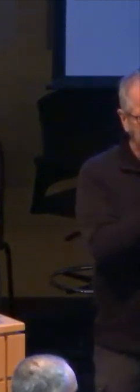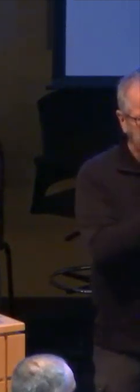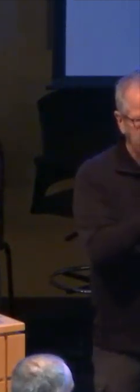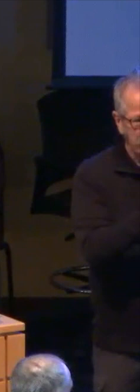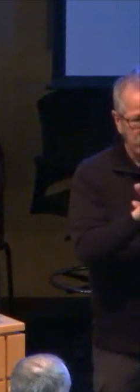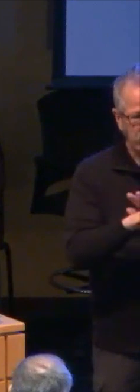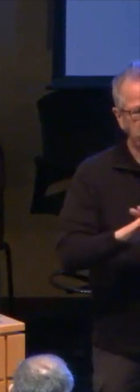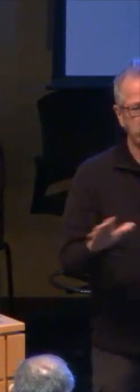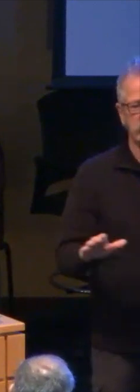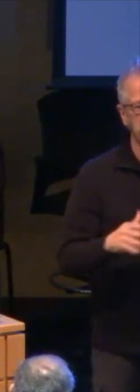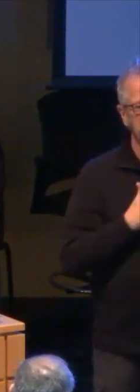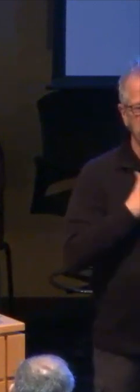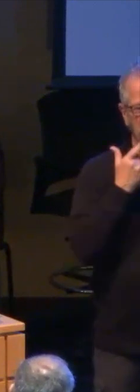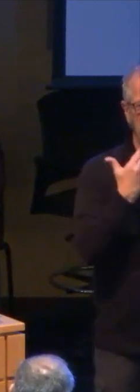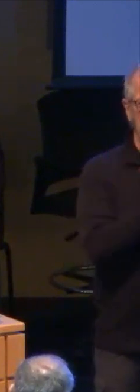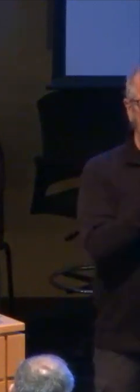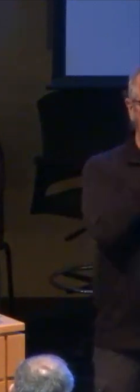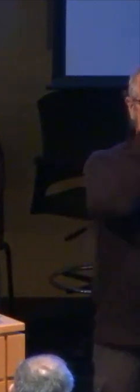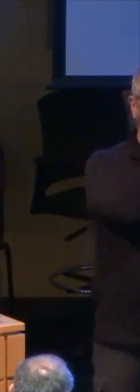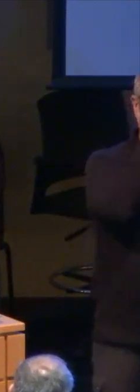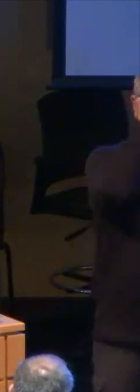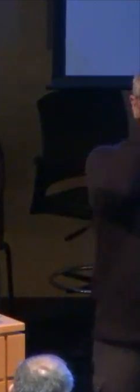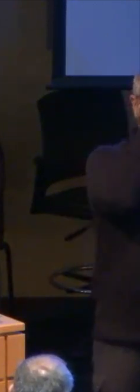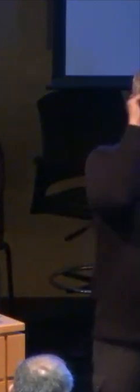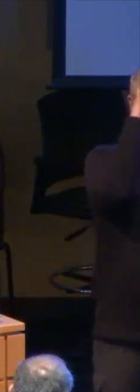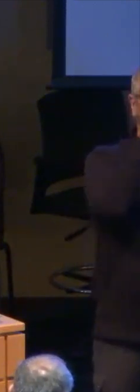distracting for the speaker and for you.